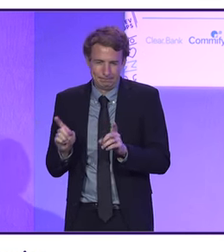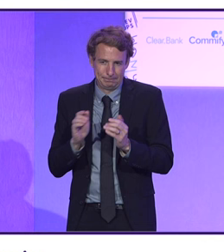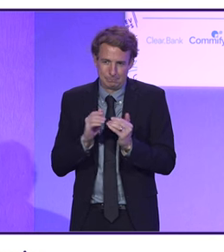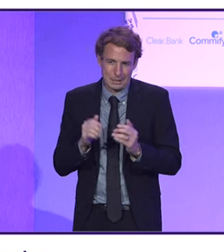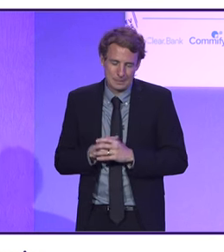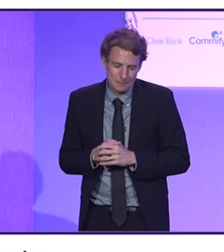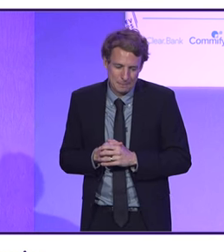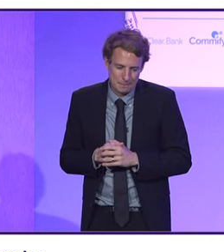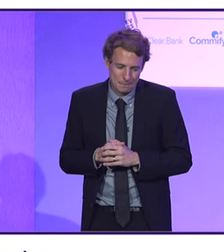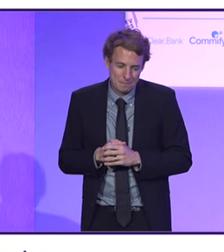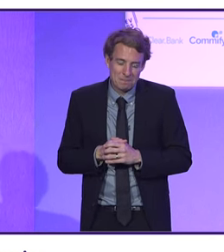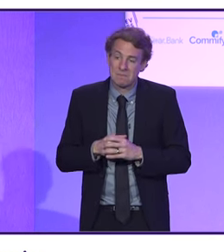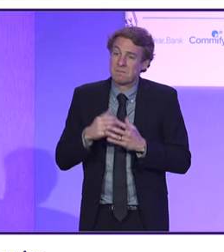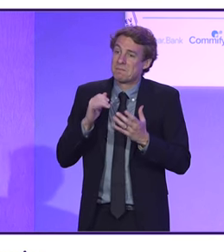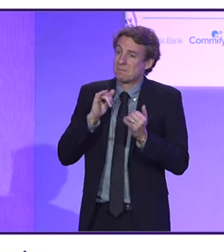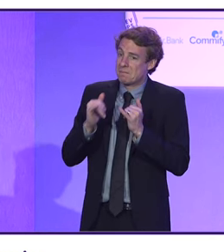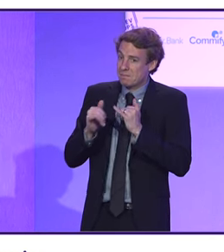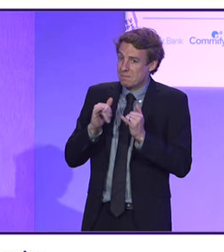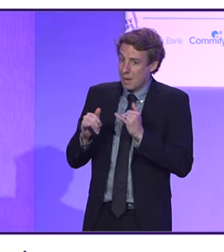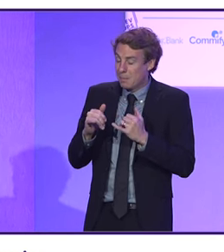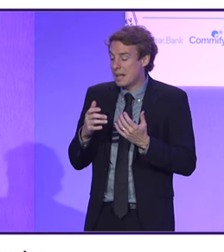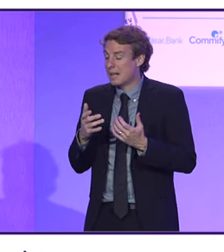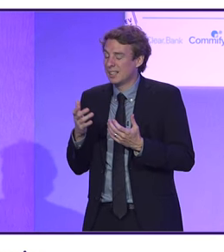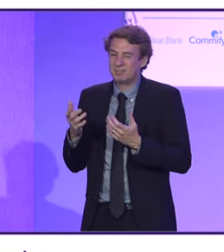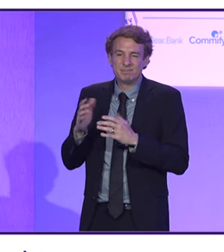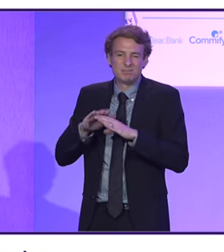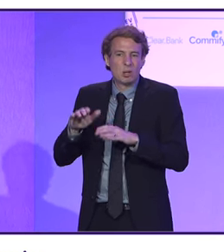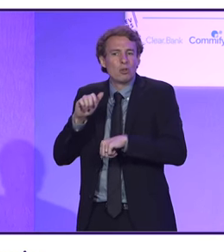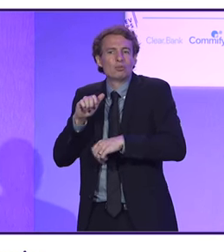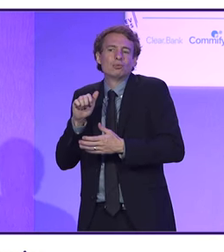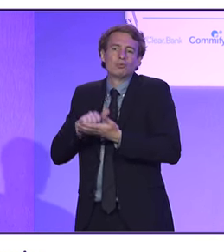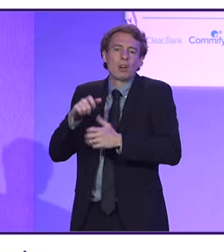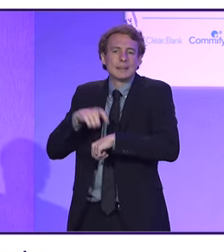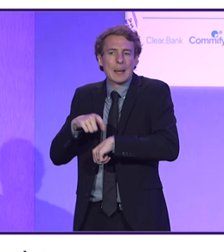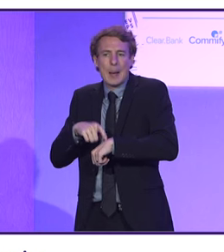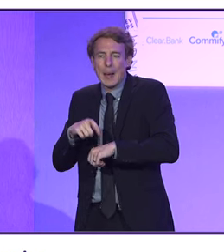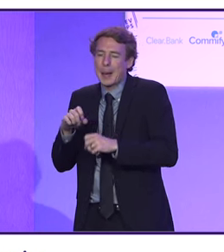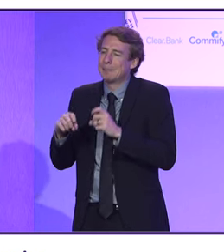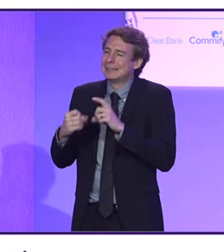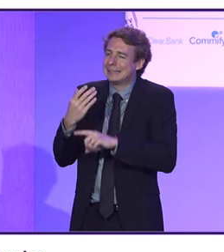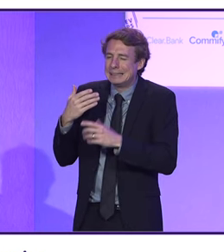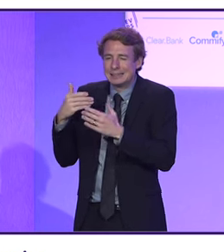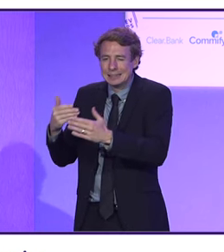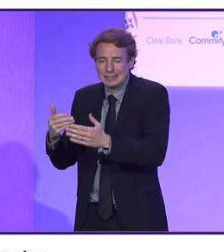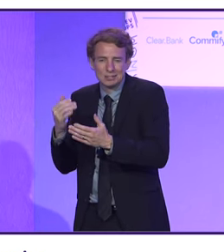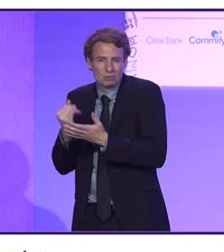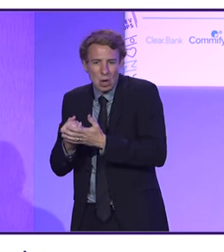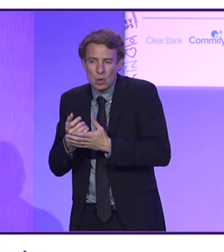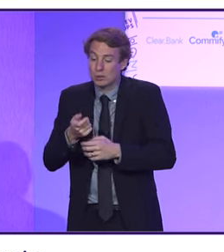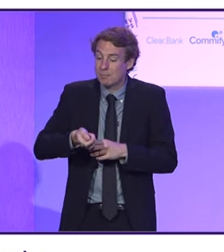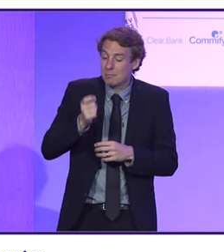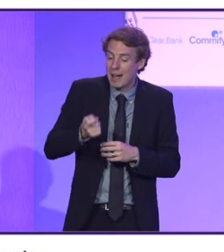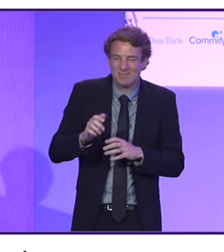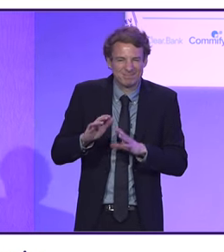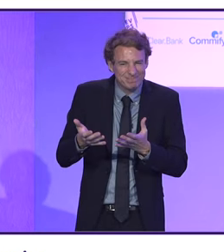they might not have access. It might be the wrong season for certain ingredients that you're asking for, or they may not have stock of the pans you're looking for. So there's no